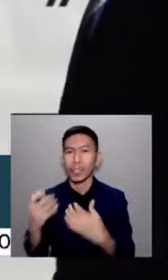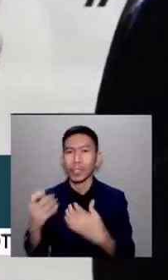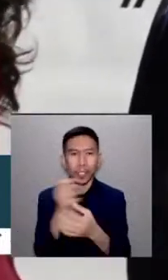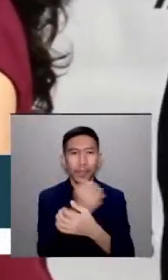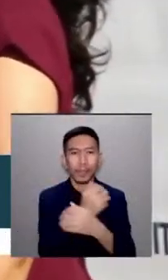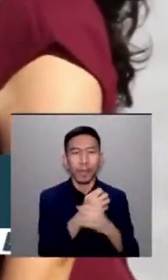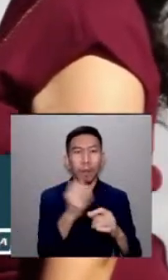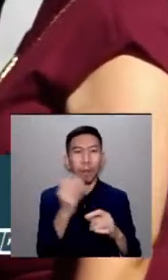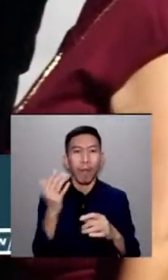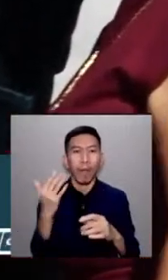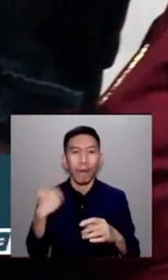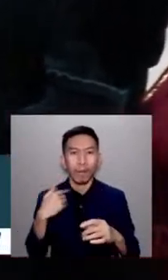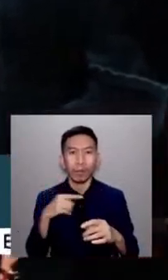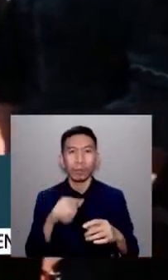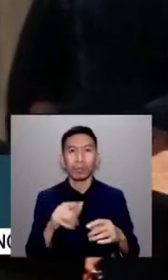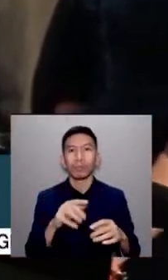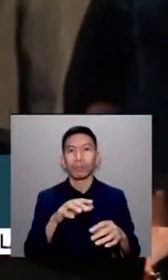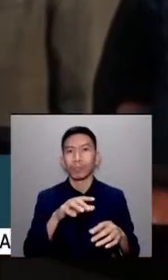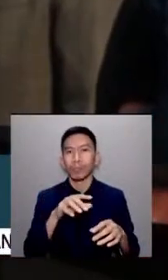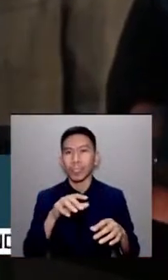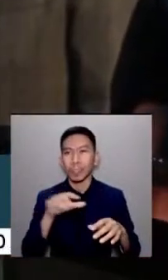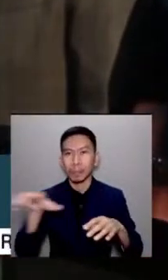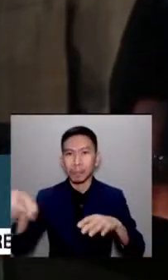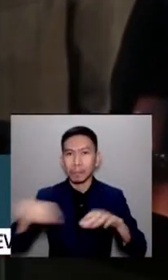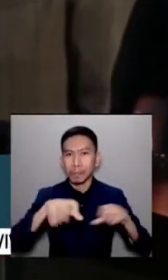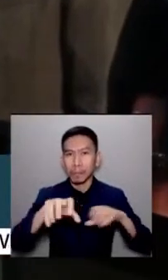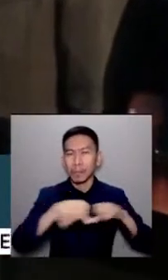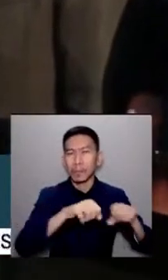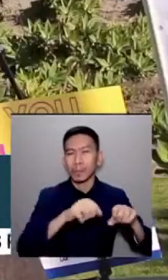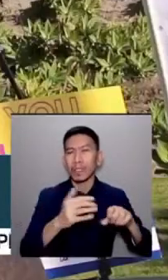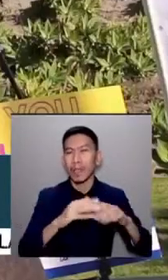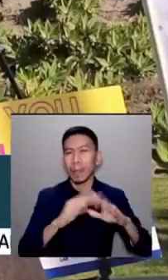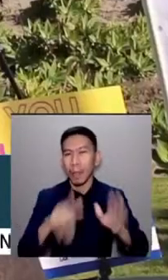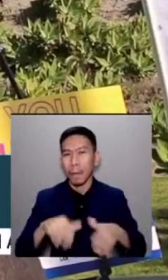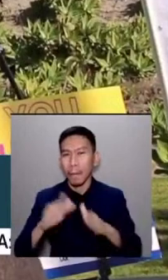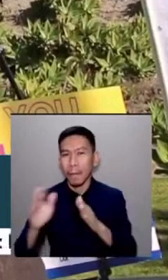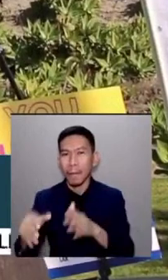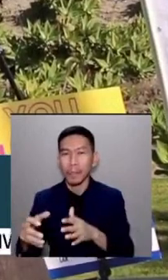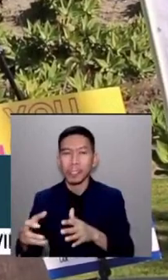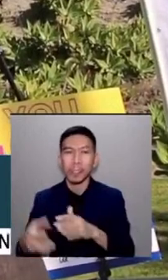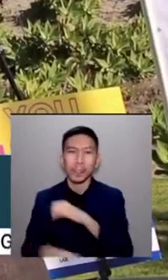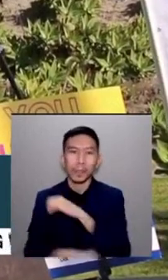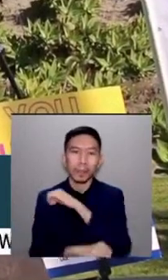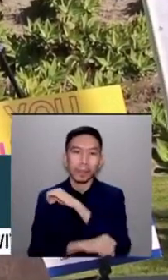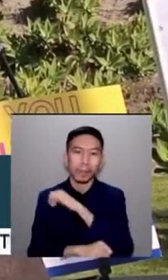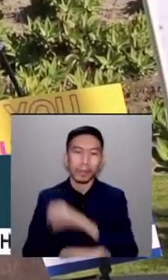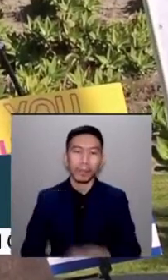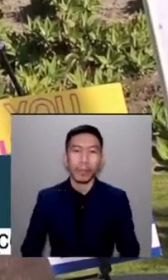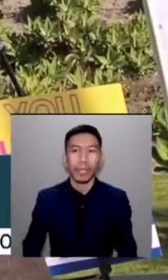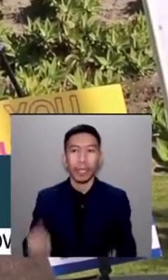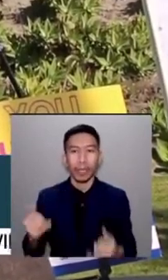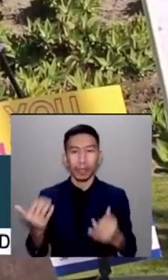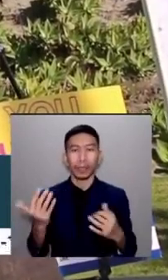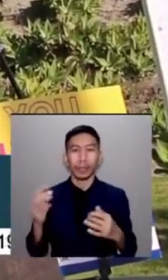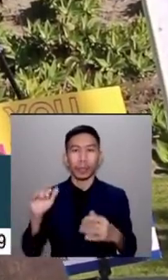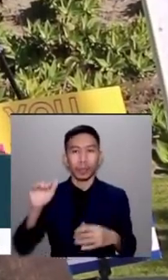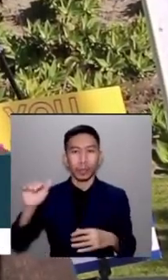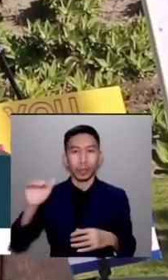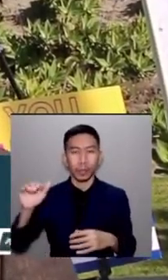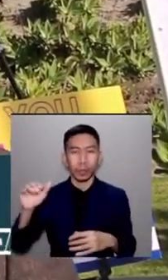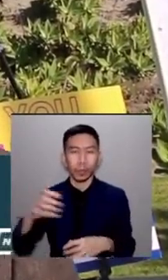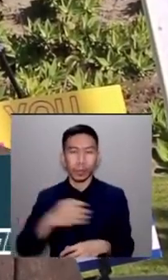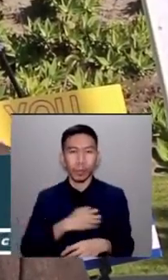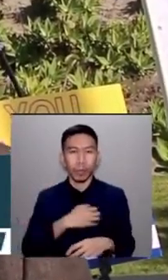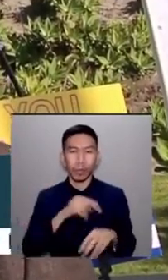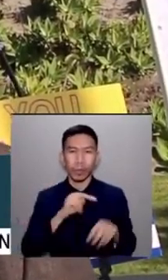increased property crimes. Work in collaboration with our law enforcement partners across the state to address the most pressing issues of